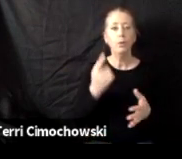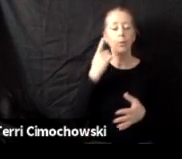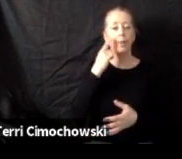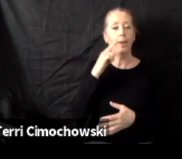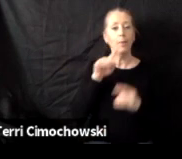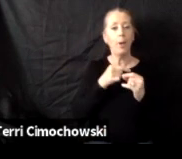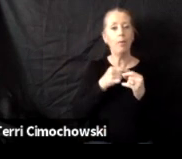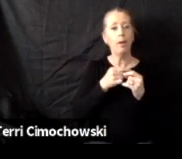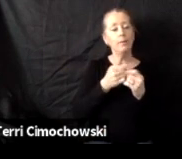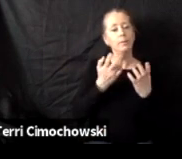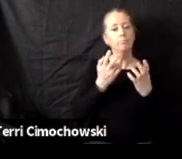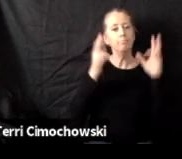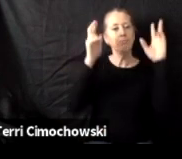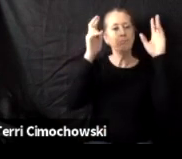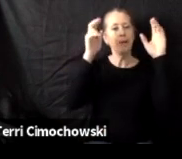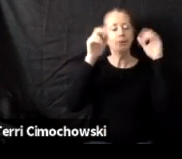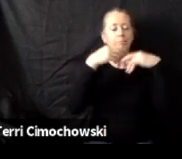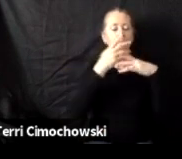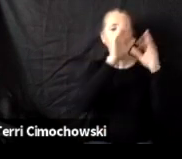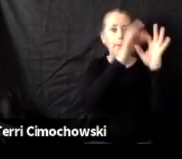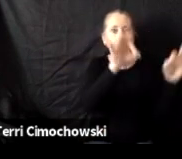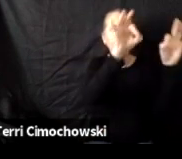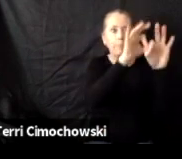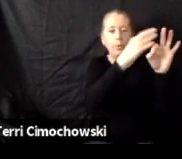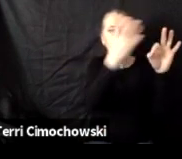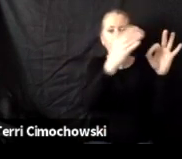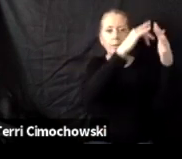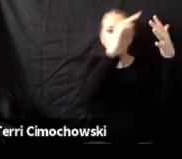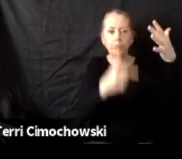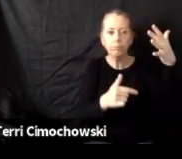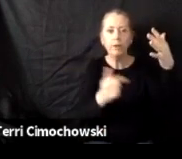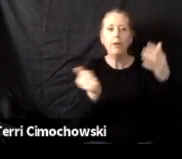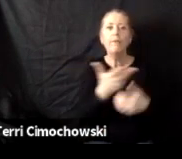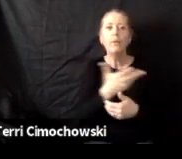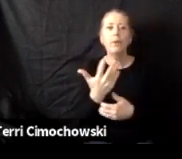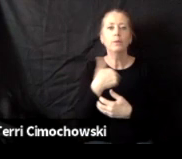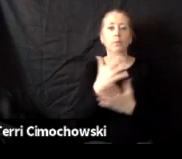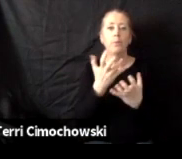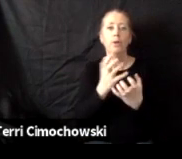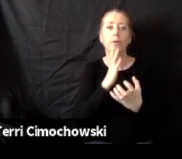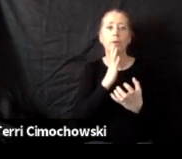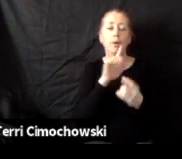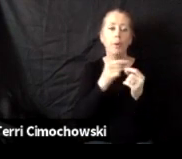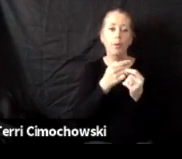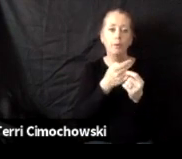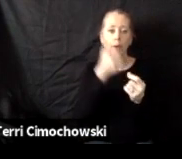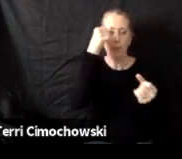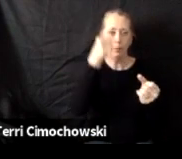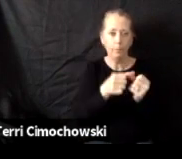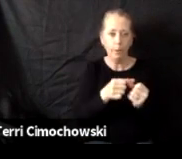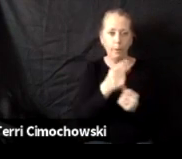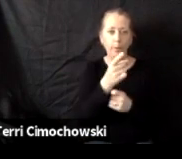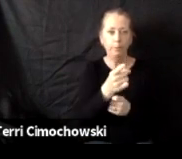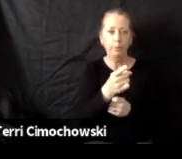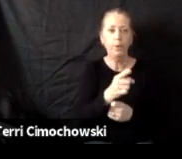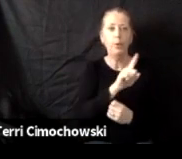highlights of 196 Online, there's a couple things that we want to keep in mind. We want that